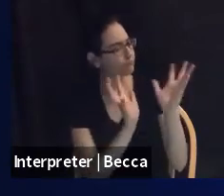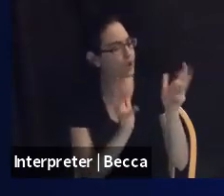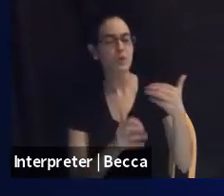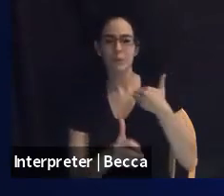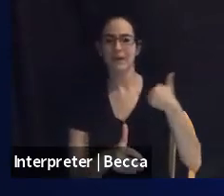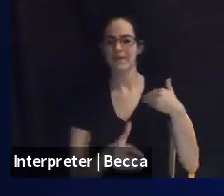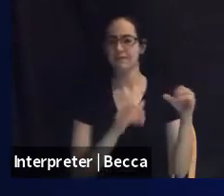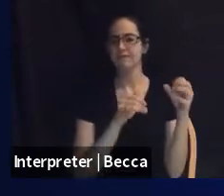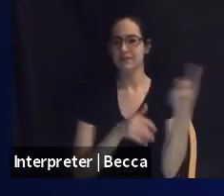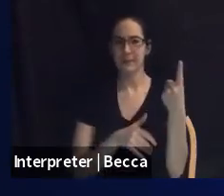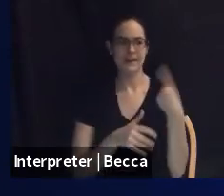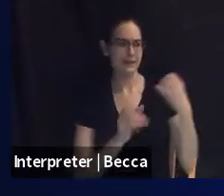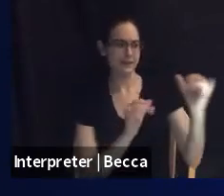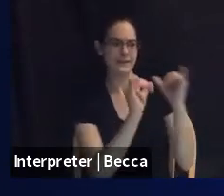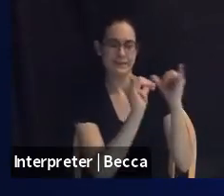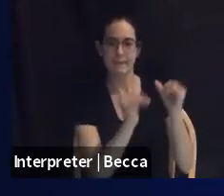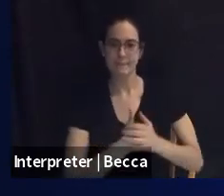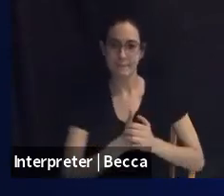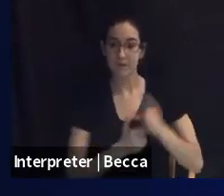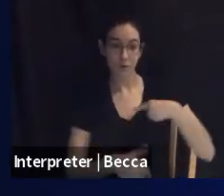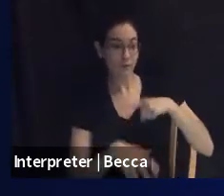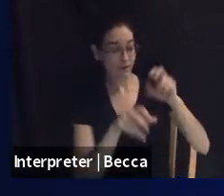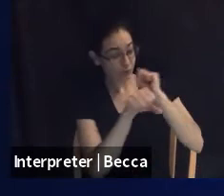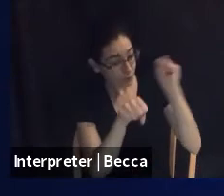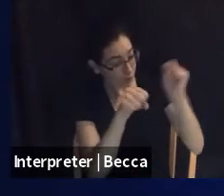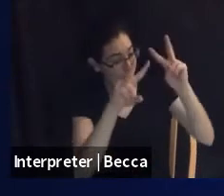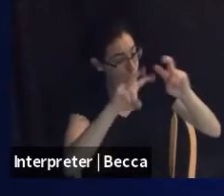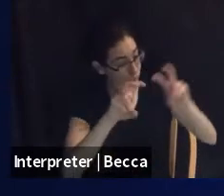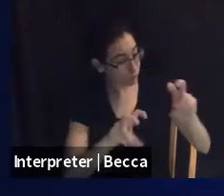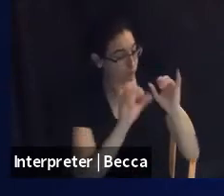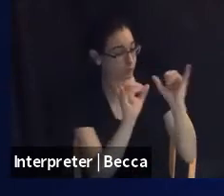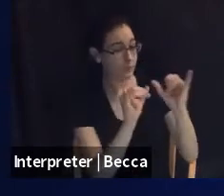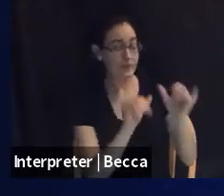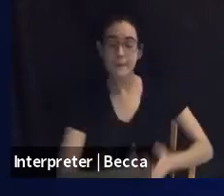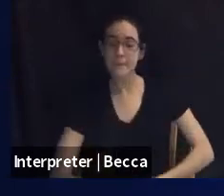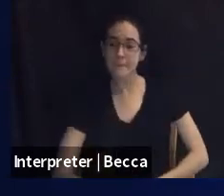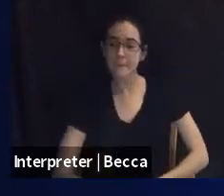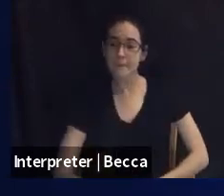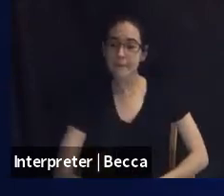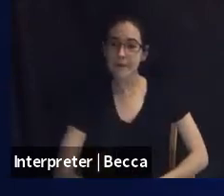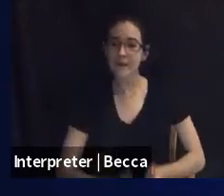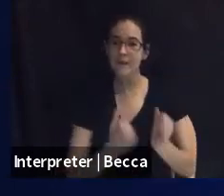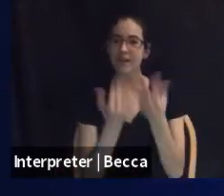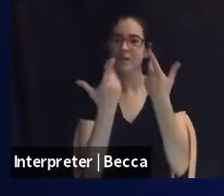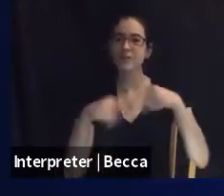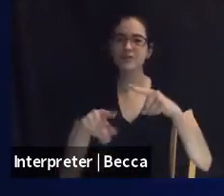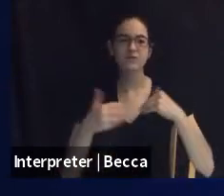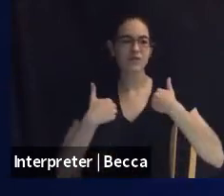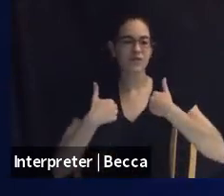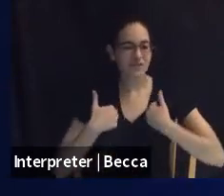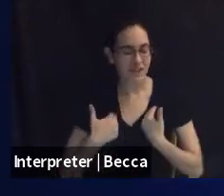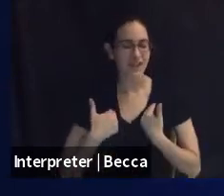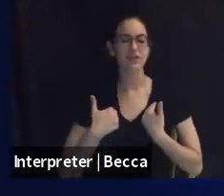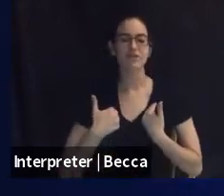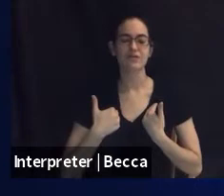common. But we'd have to work at it. I wonder how many of us are tired of everything that's taken place over the last few